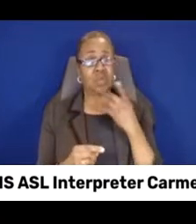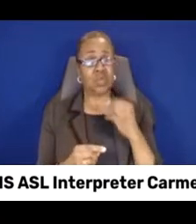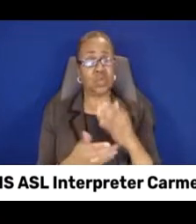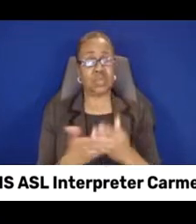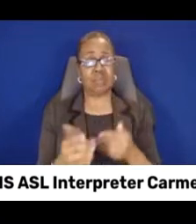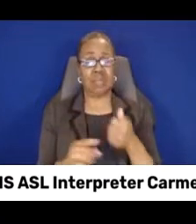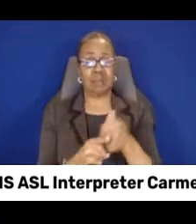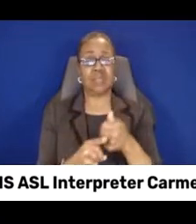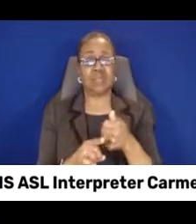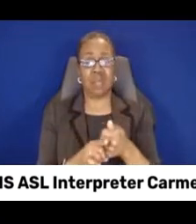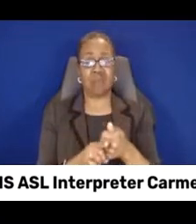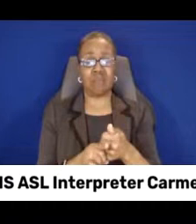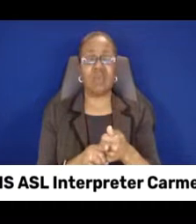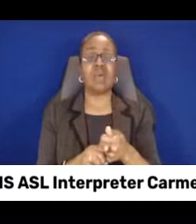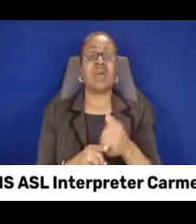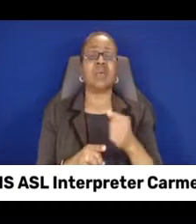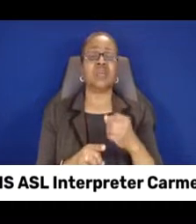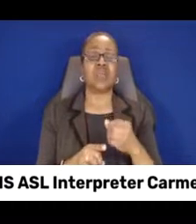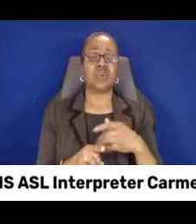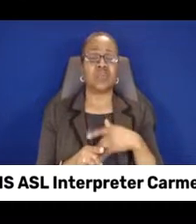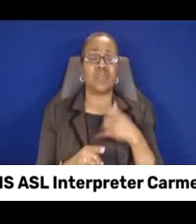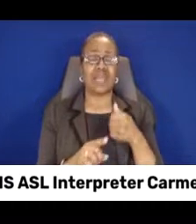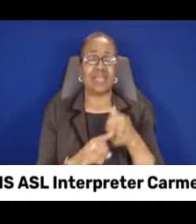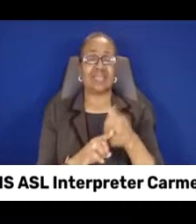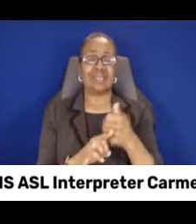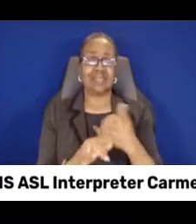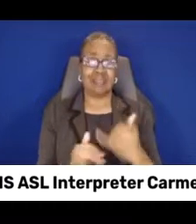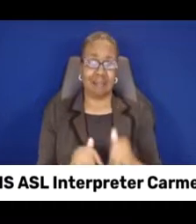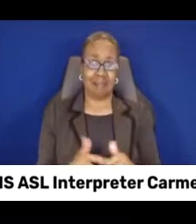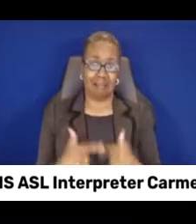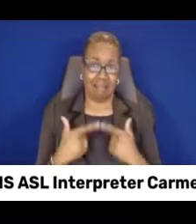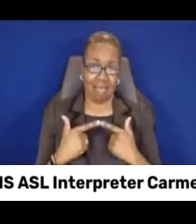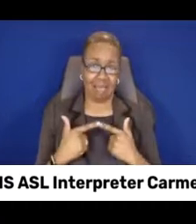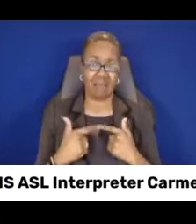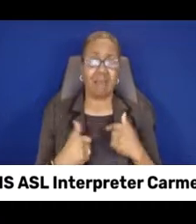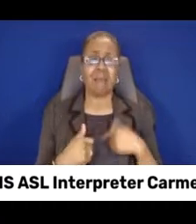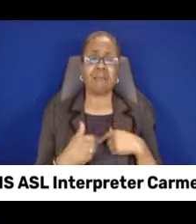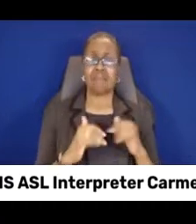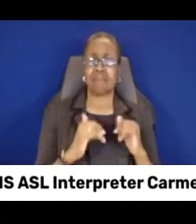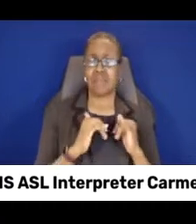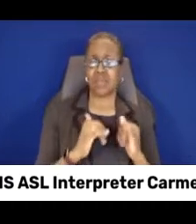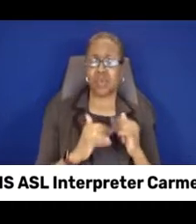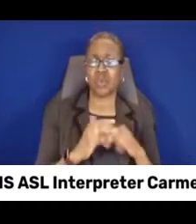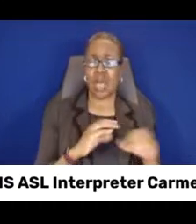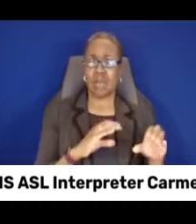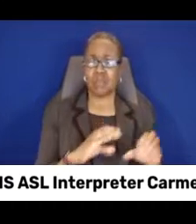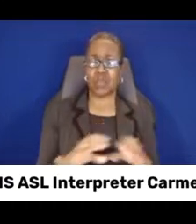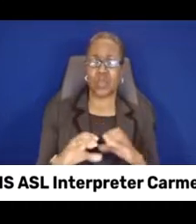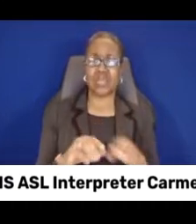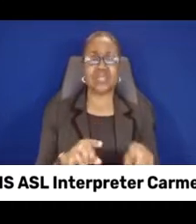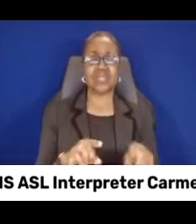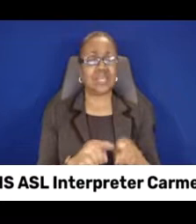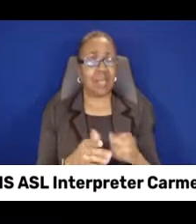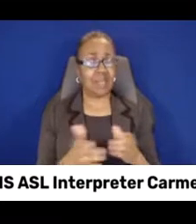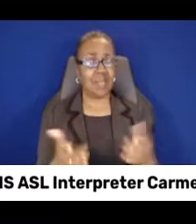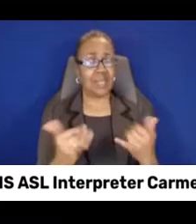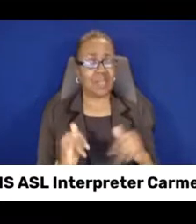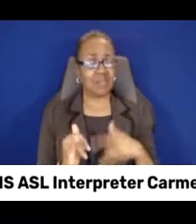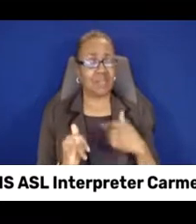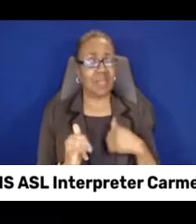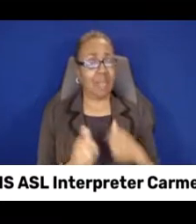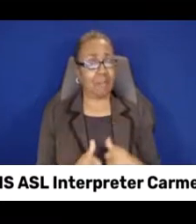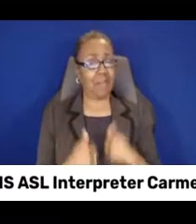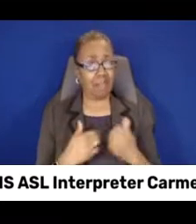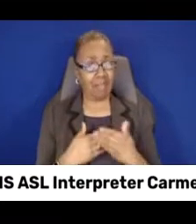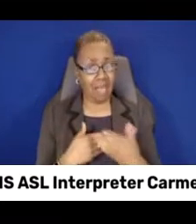something by himself to feel he's still alive. Me too. What I'm doing is the same thing. I still feel that I am